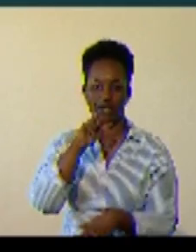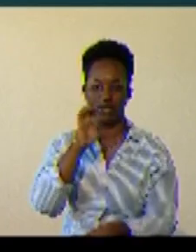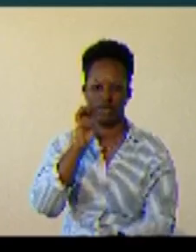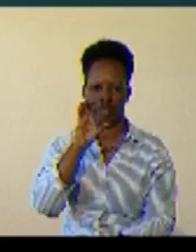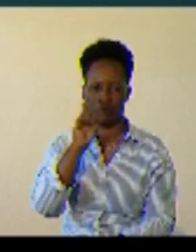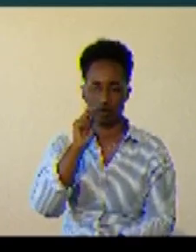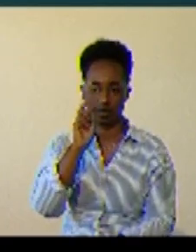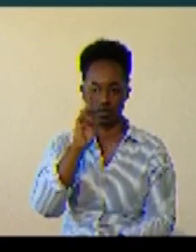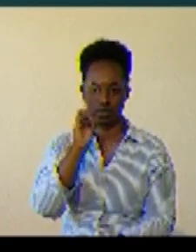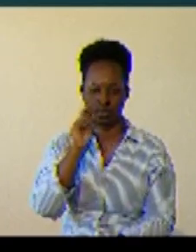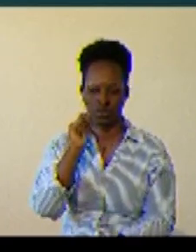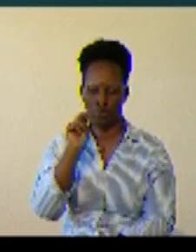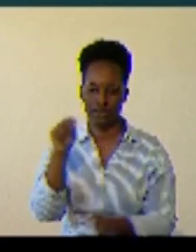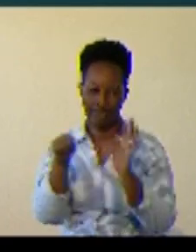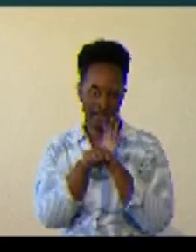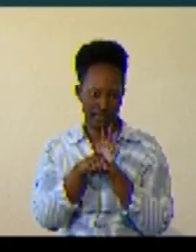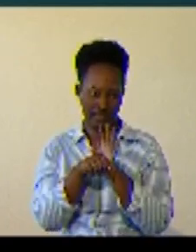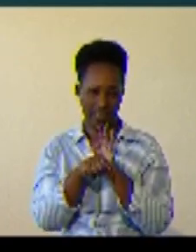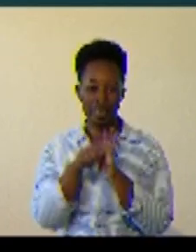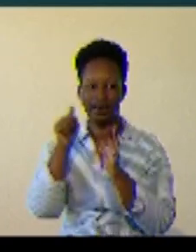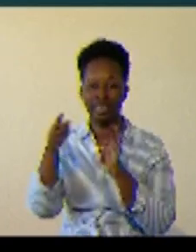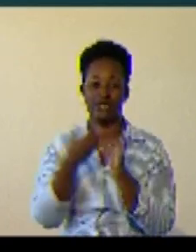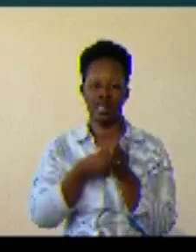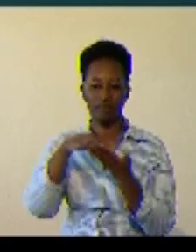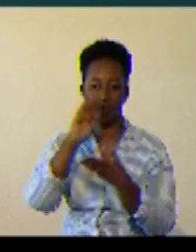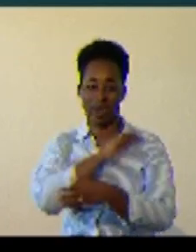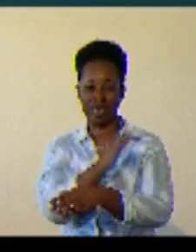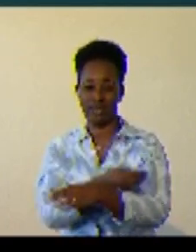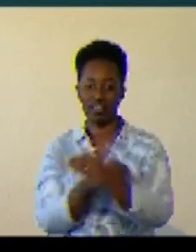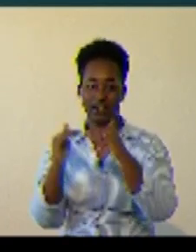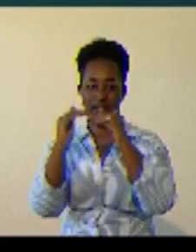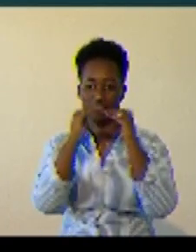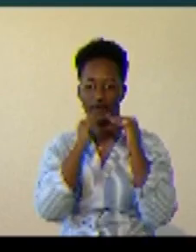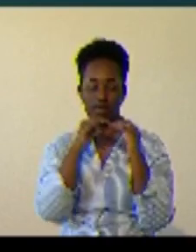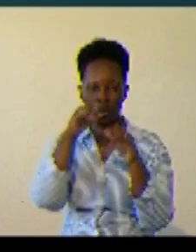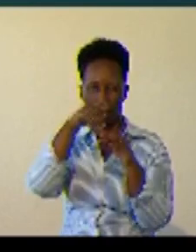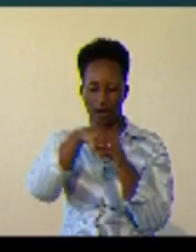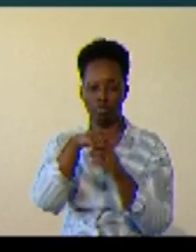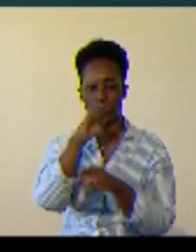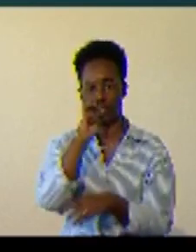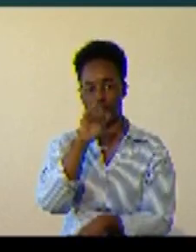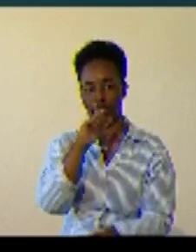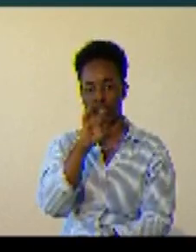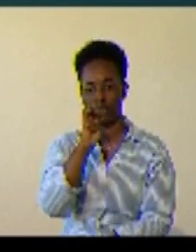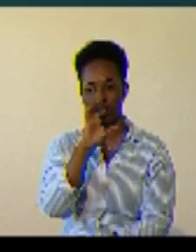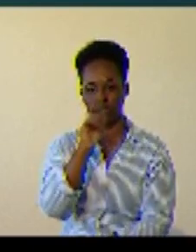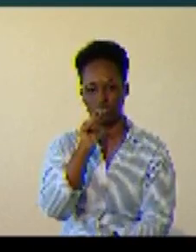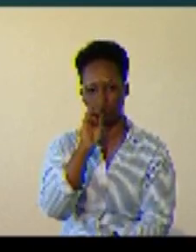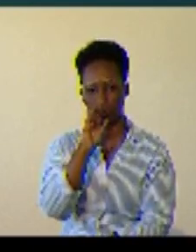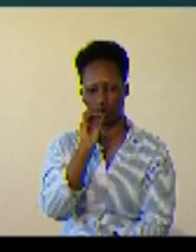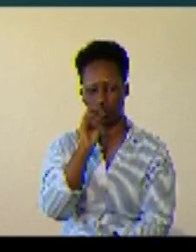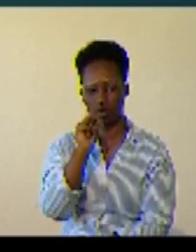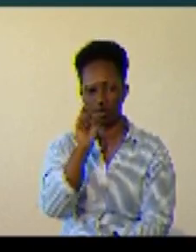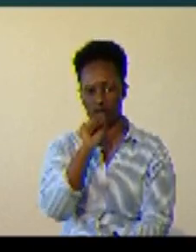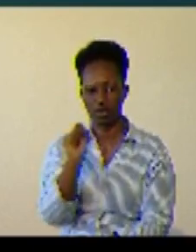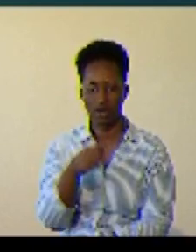You think about it. It has more energy levels occupied by electrons. It has